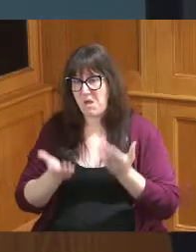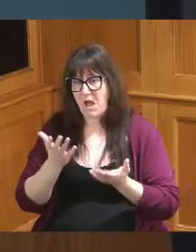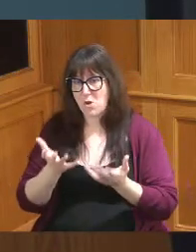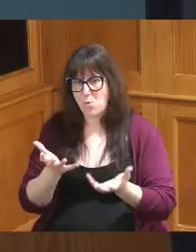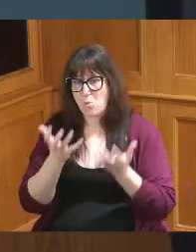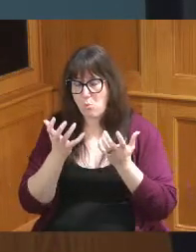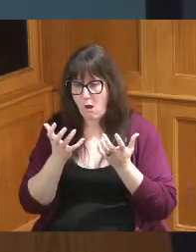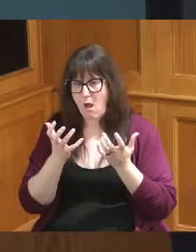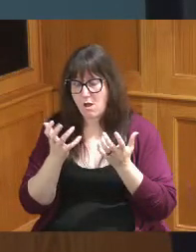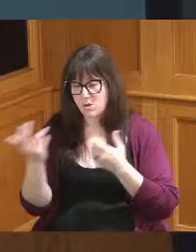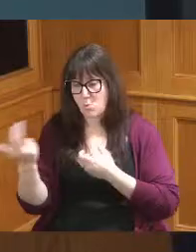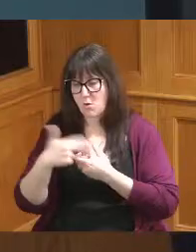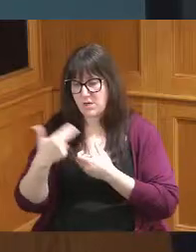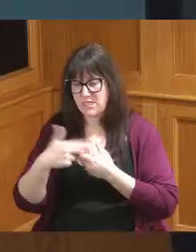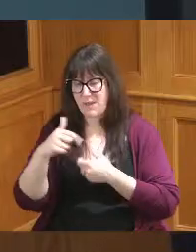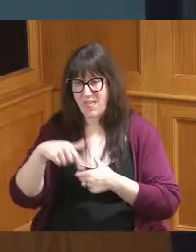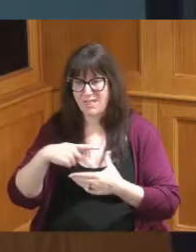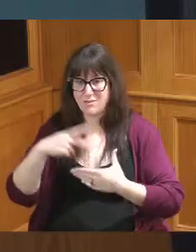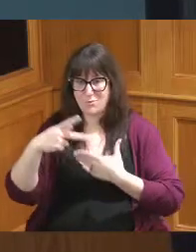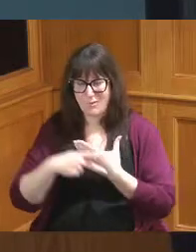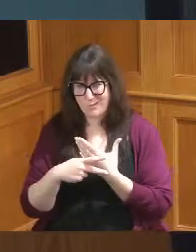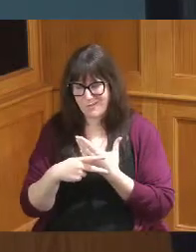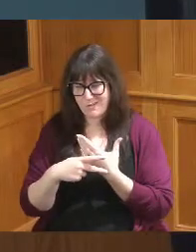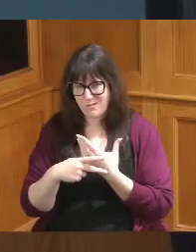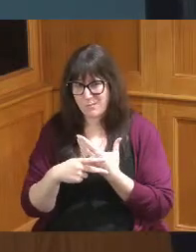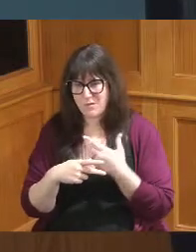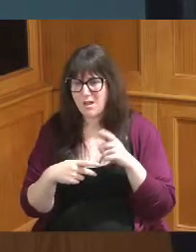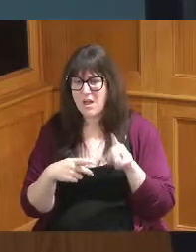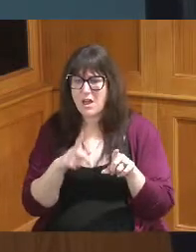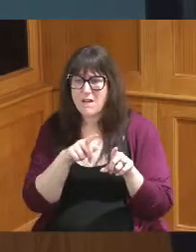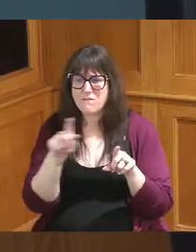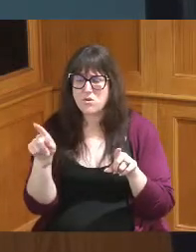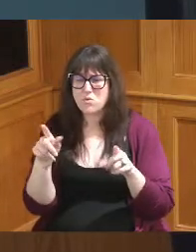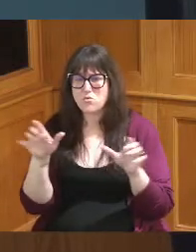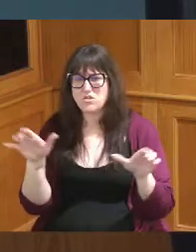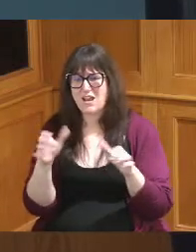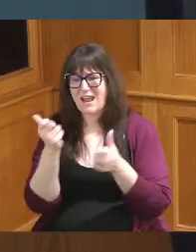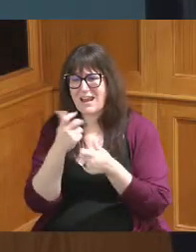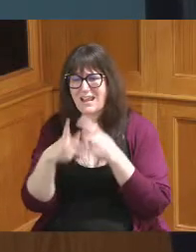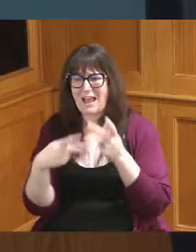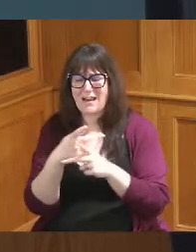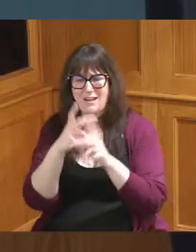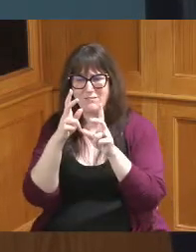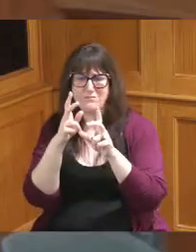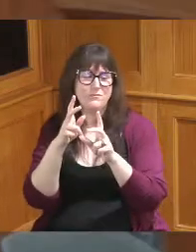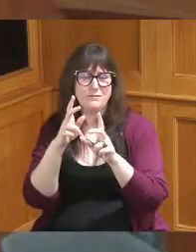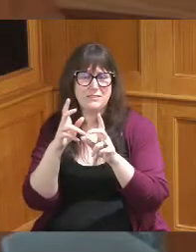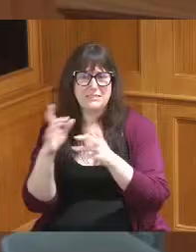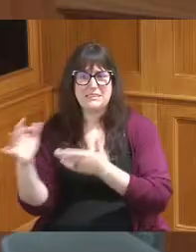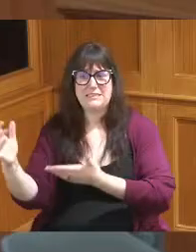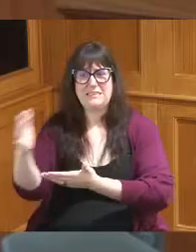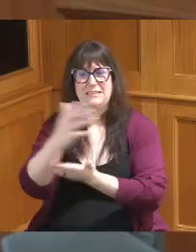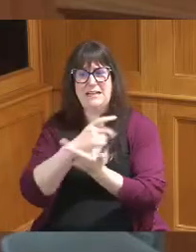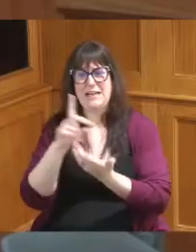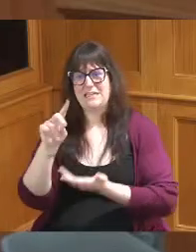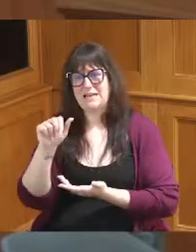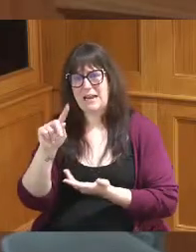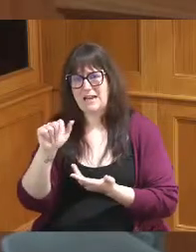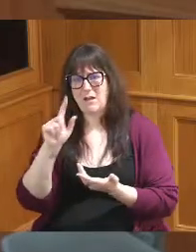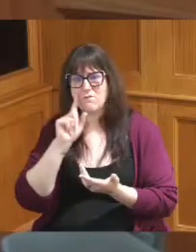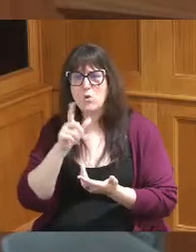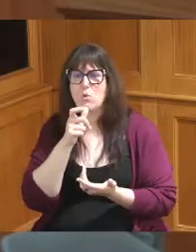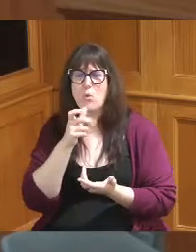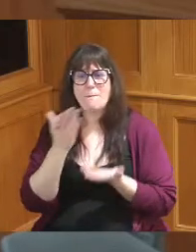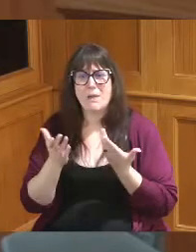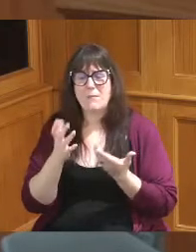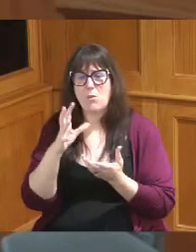want to participate in this program. Have you done any kind of fiscal analysis on this? No, we haven't looked